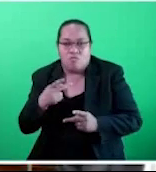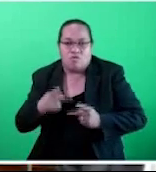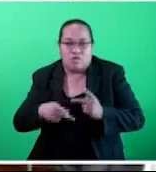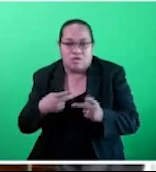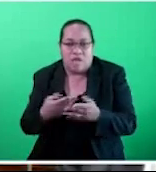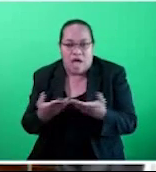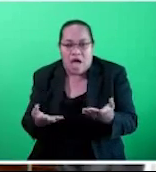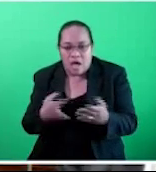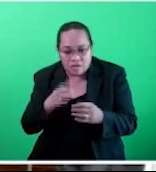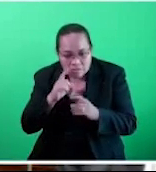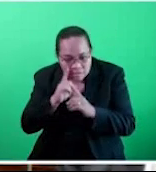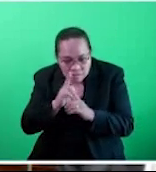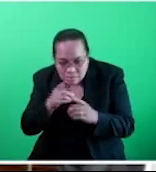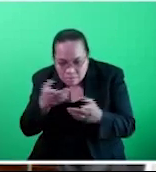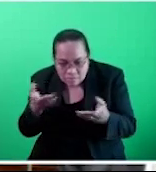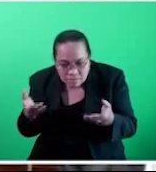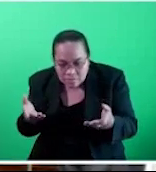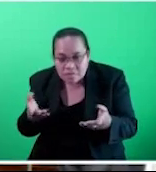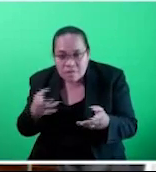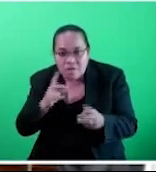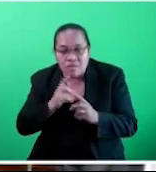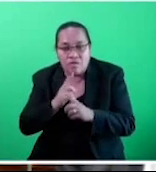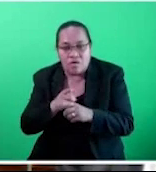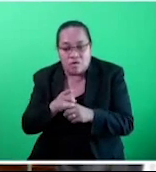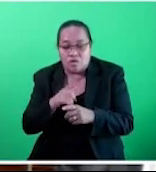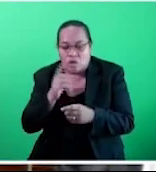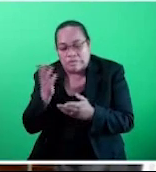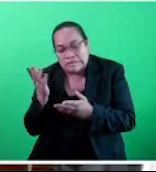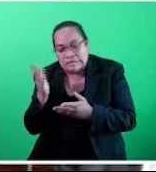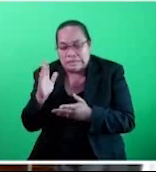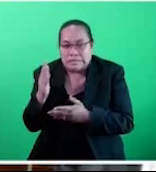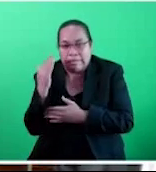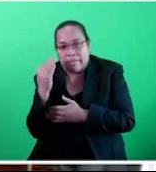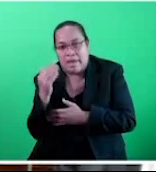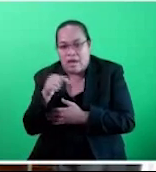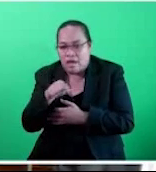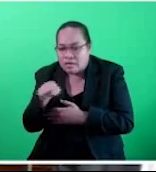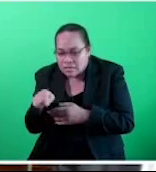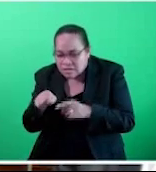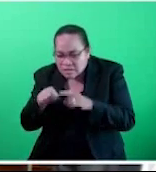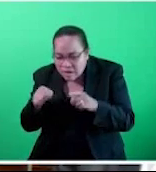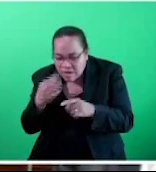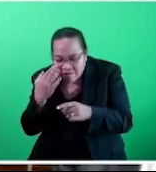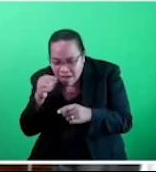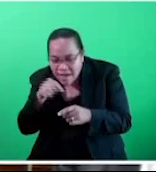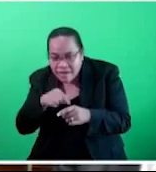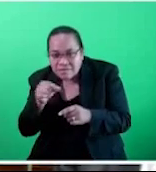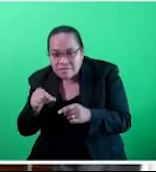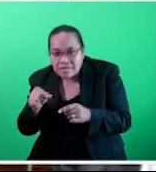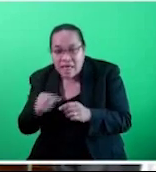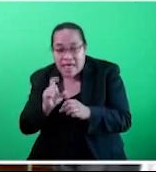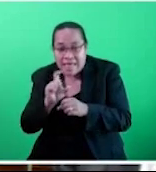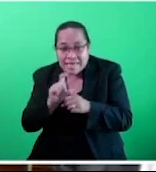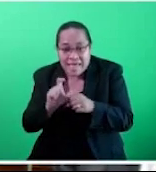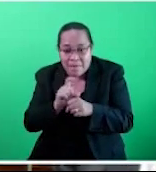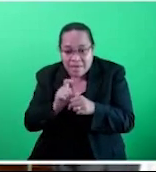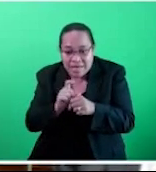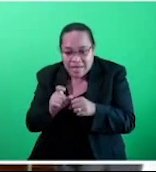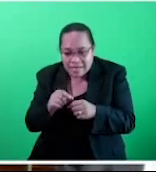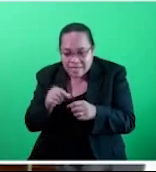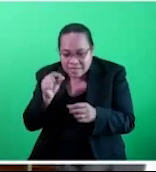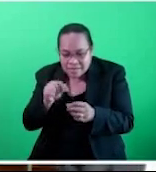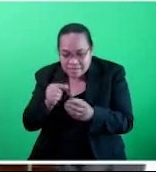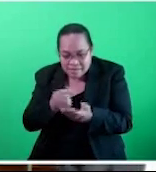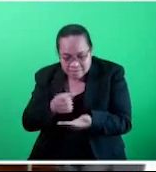type of organism that are going to be identified. Biochemical tests, staining and examination under the